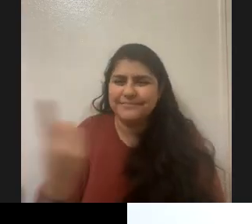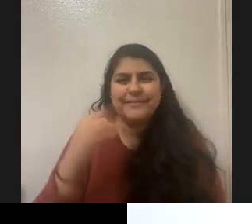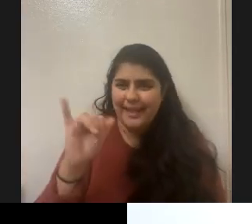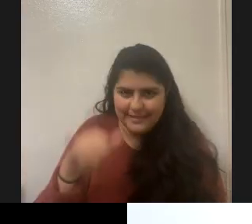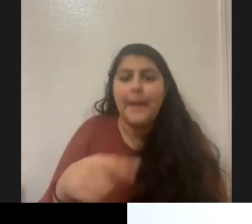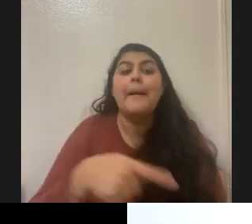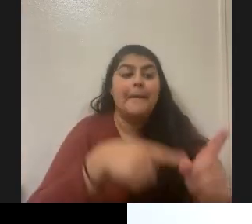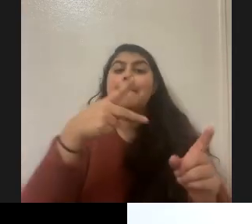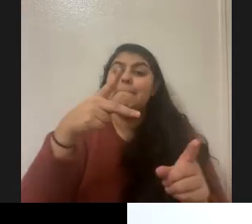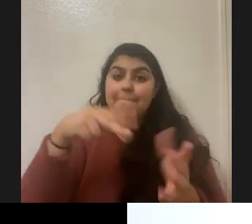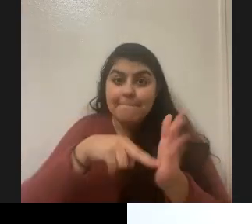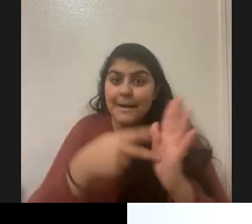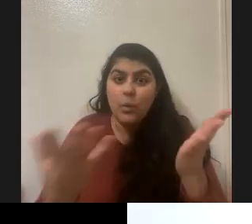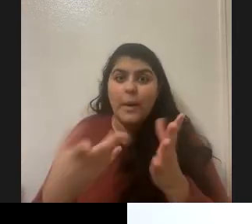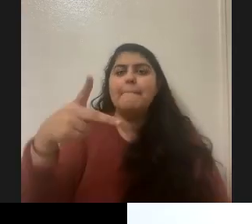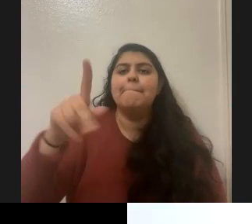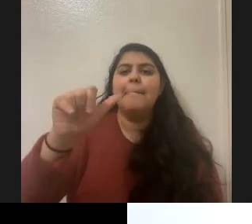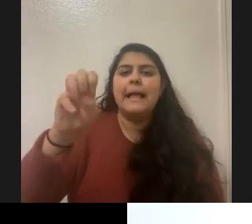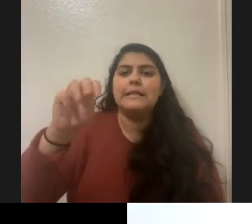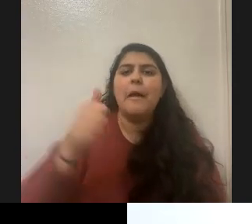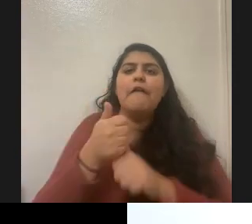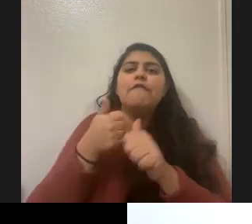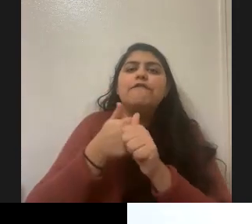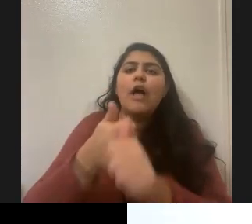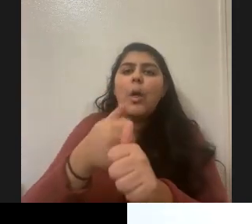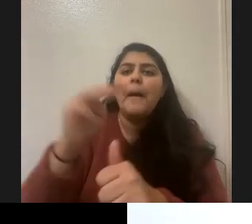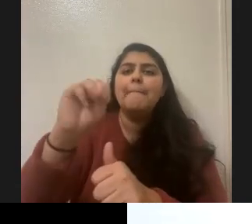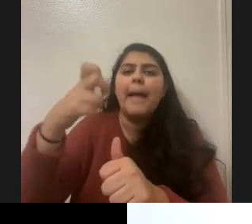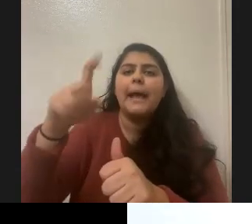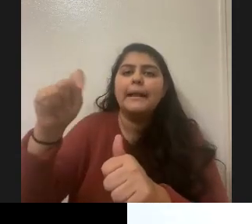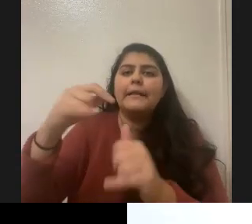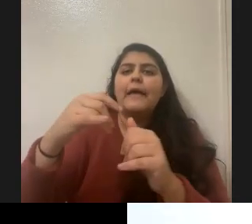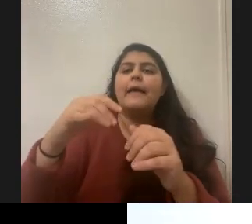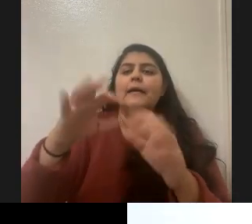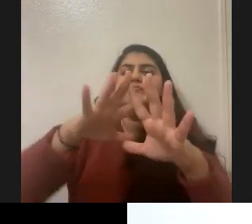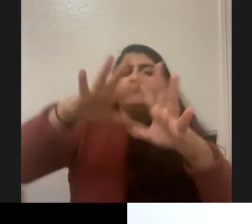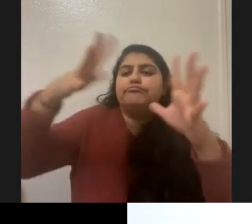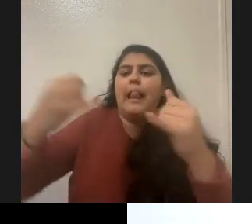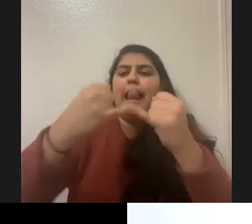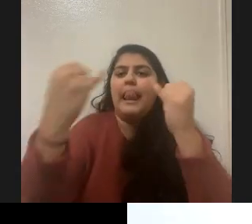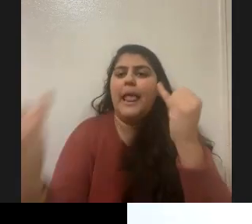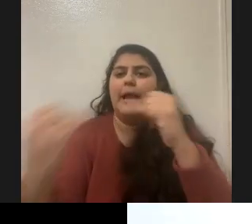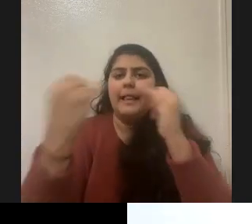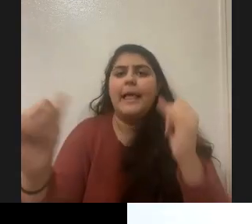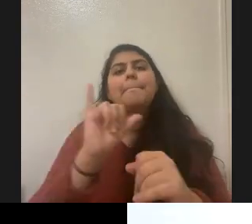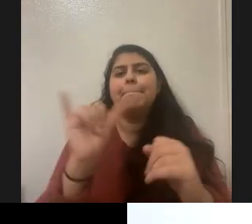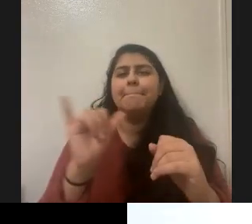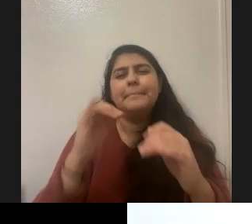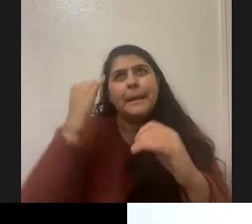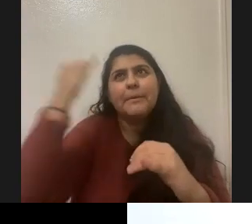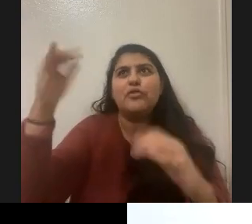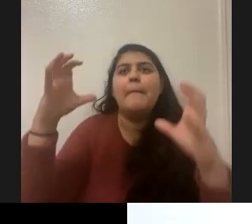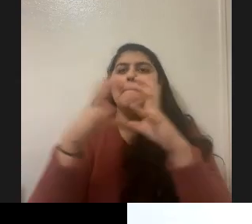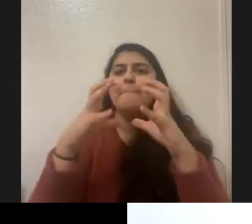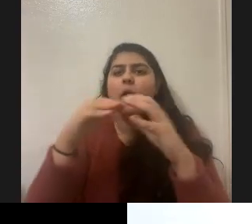plasmas following magnetic field lines. So imagine a bunch of like a little ball around the sun and